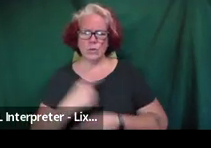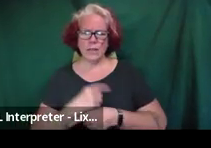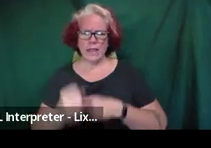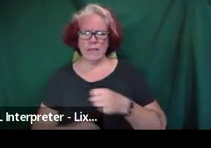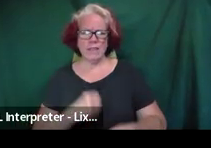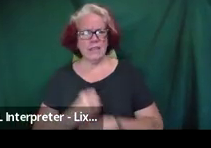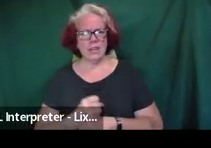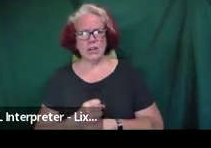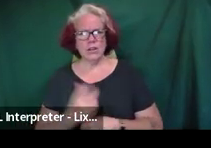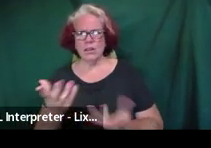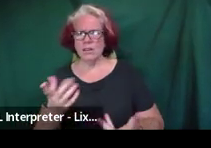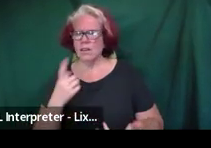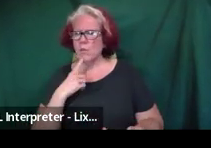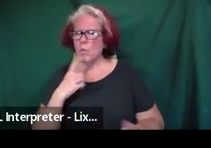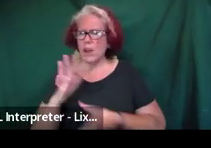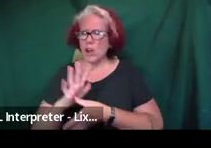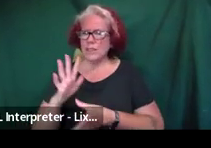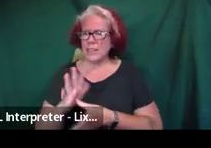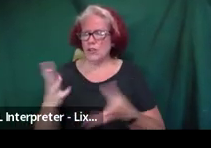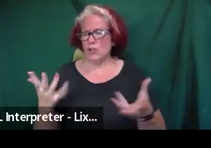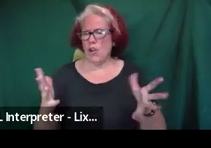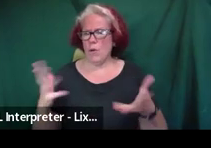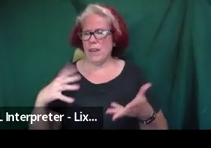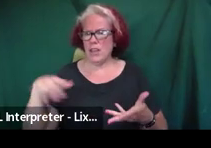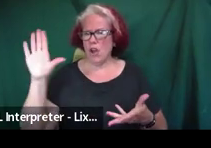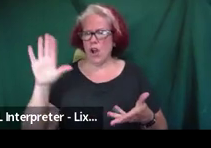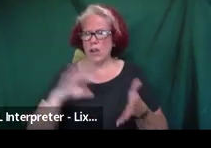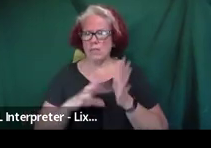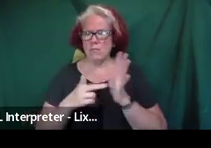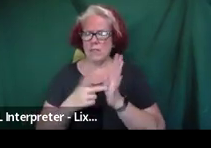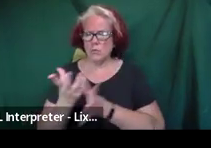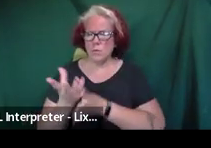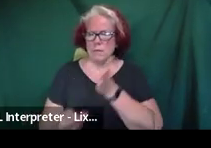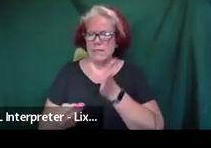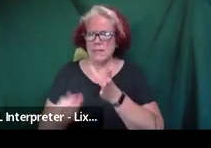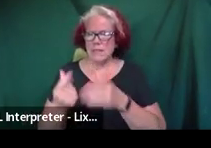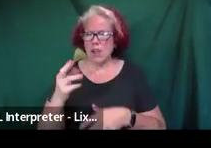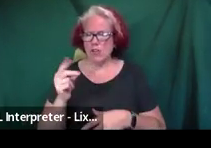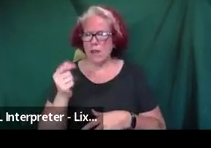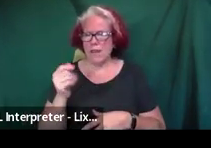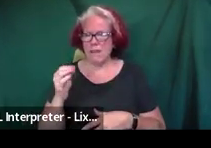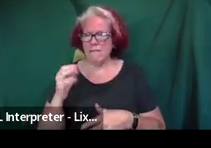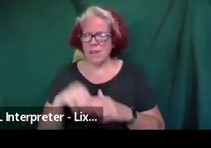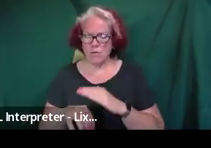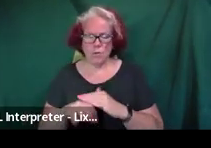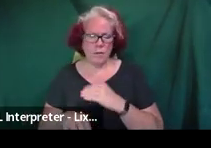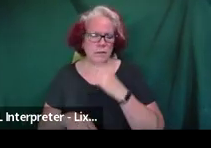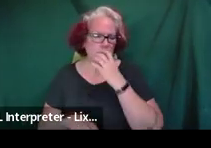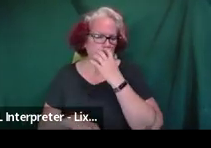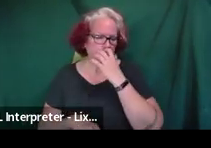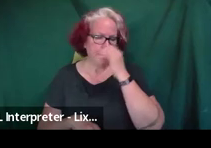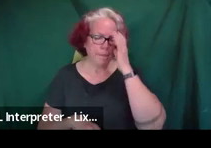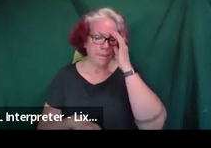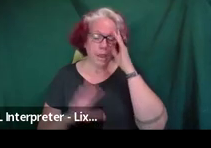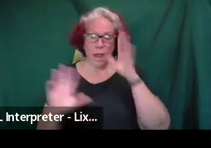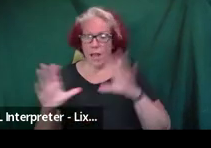frankly, our seniors are already gone, mm-hmm. right? So we're missing a grade of enrollment. Mm-hmm. There is a lot of folks have already